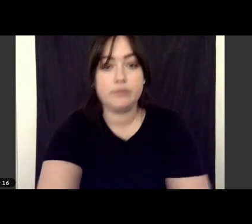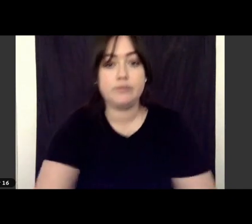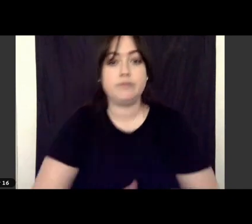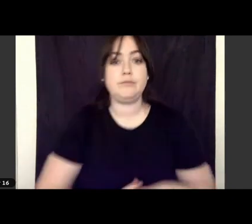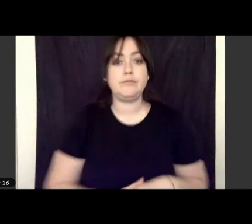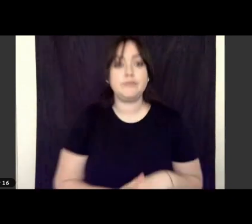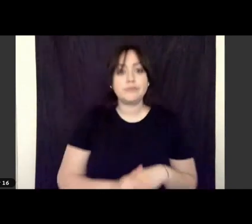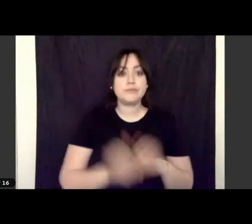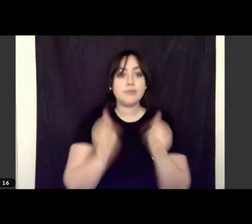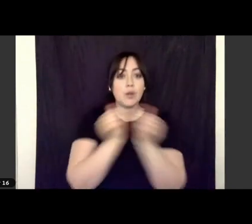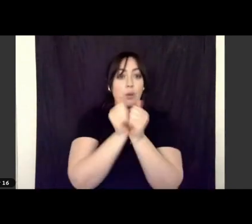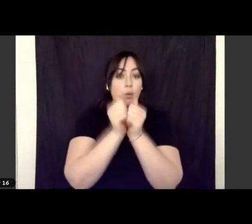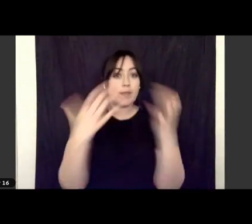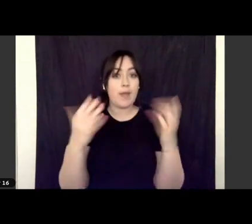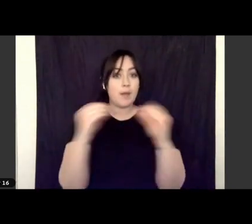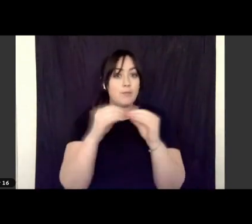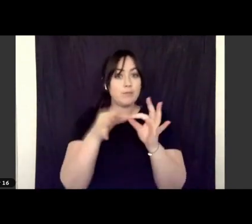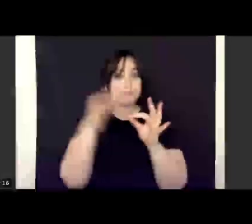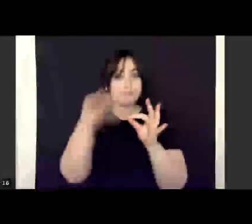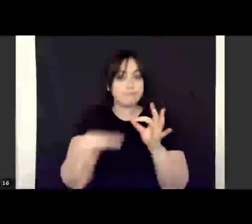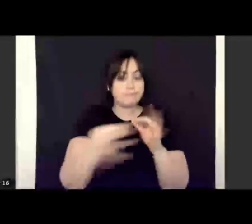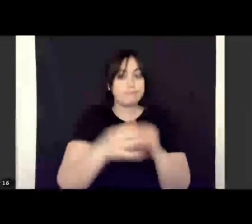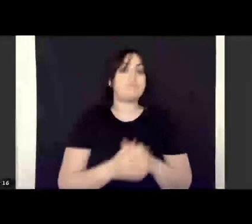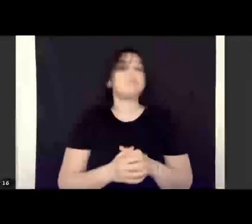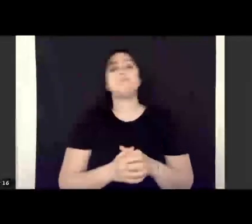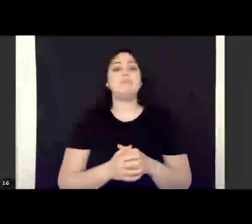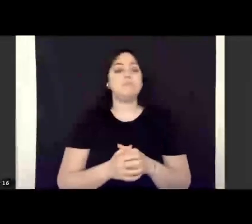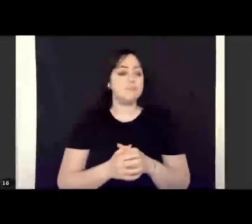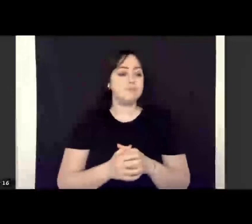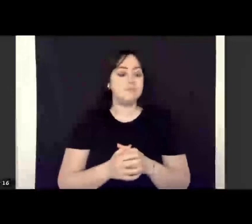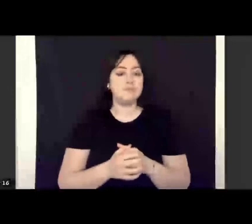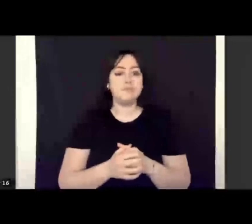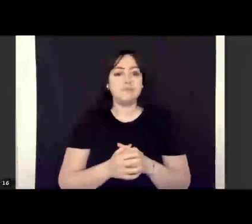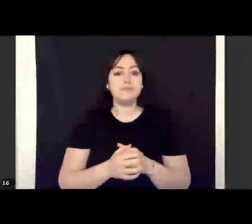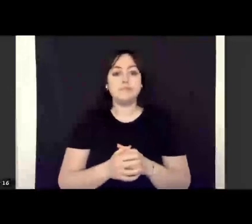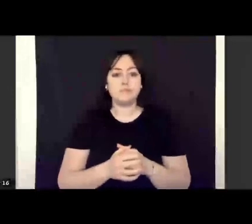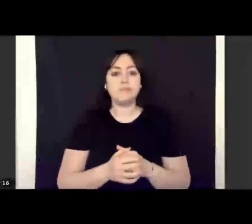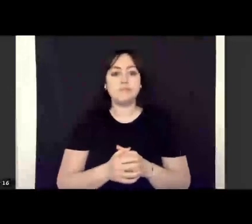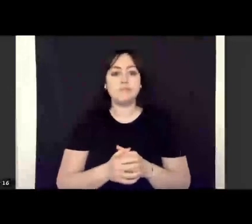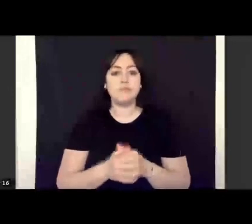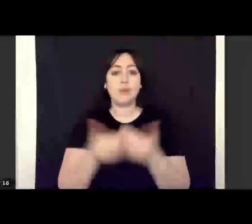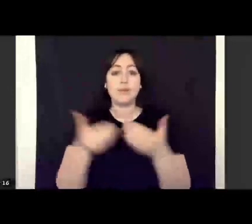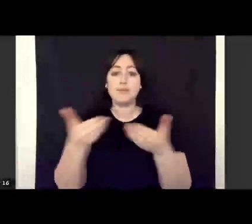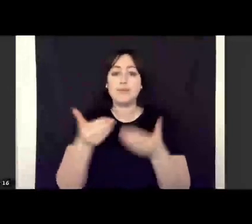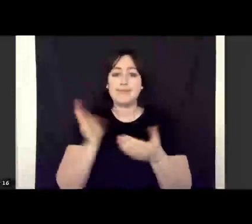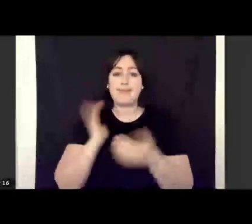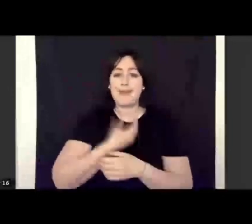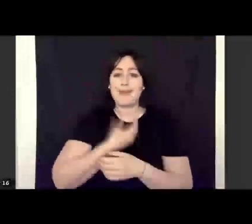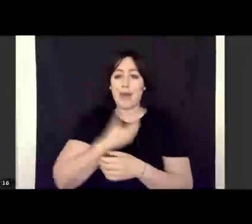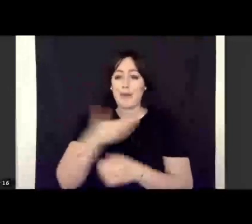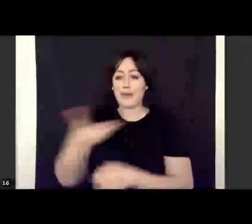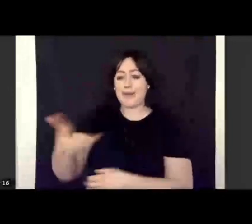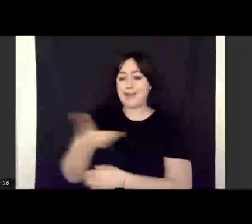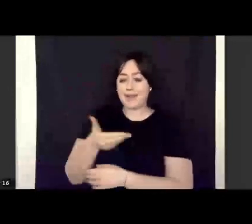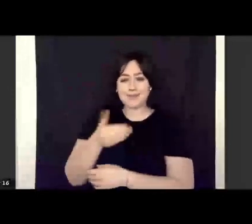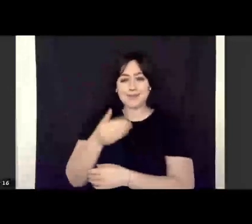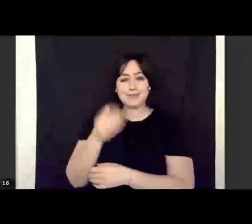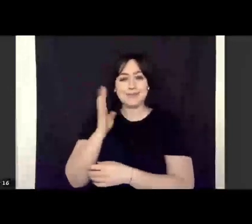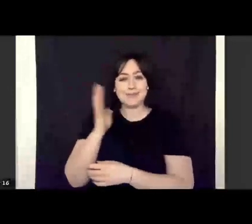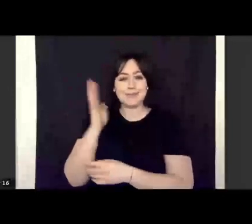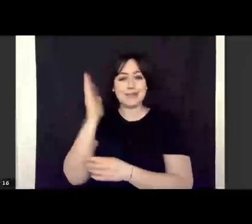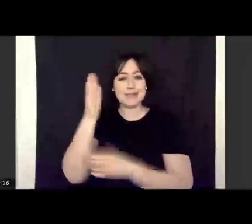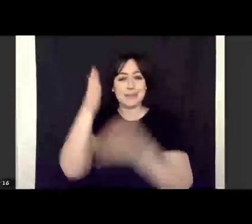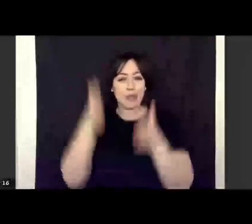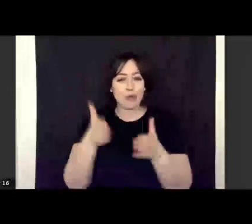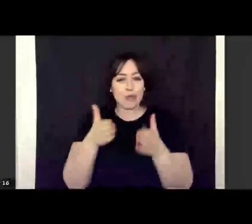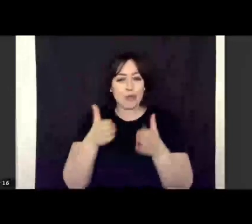Without further ado, I would like to invite our guest speakers to share with us some brief